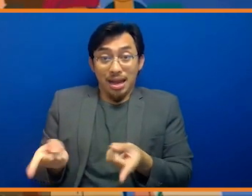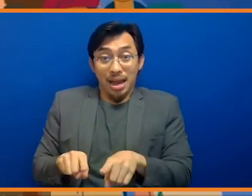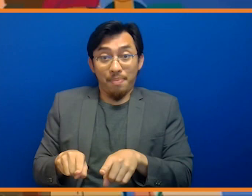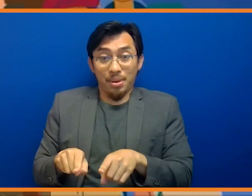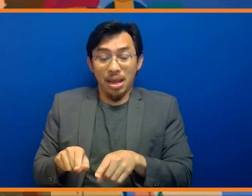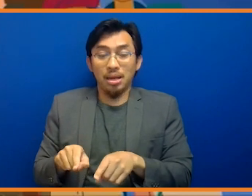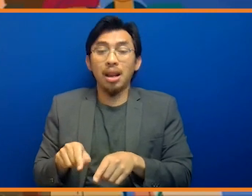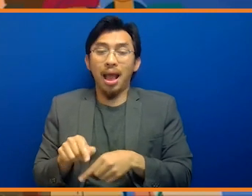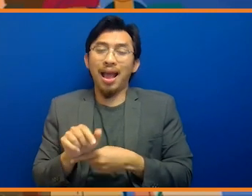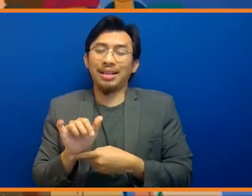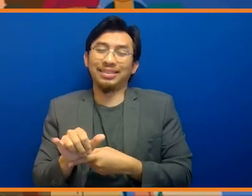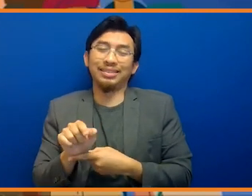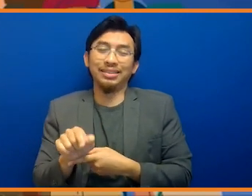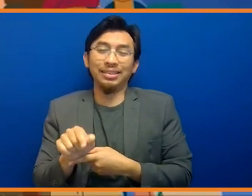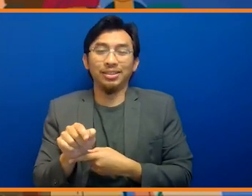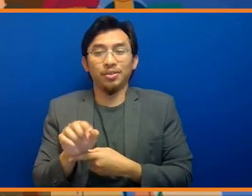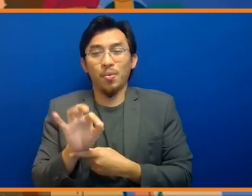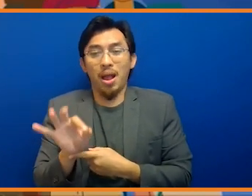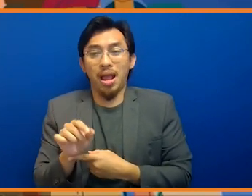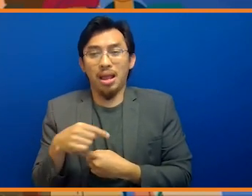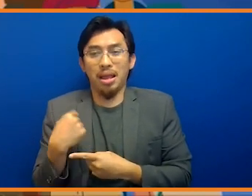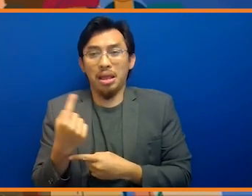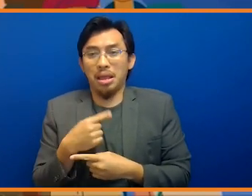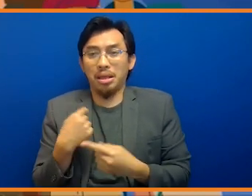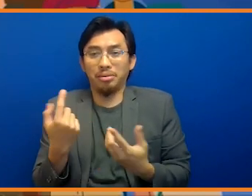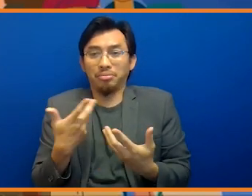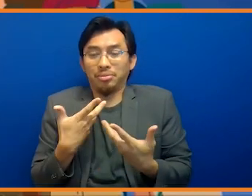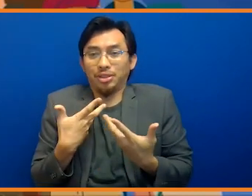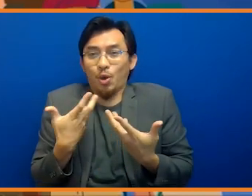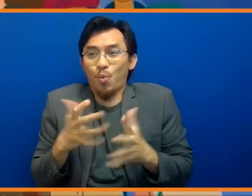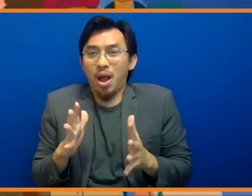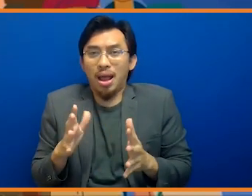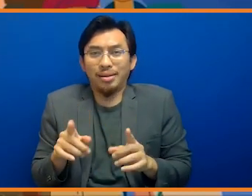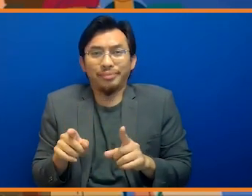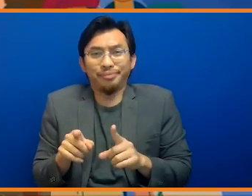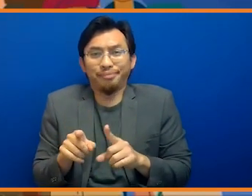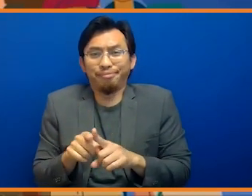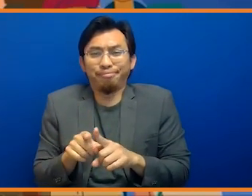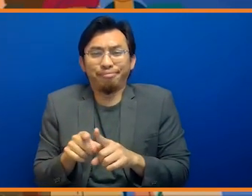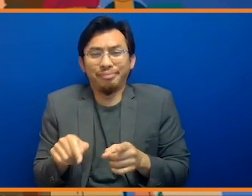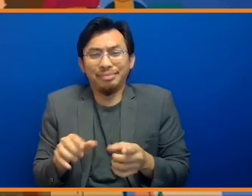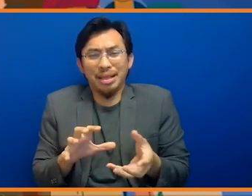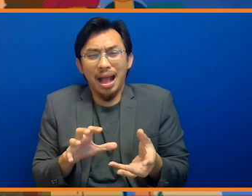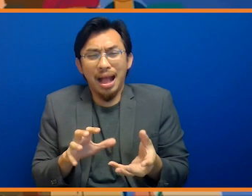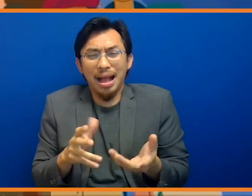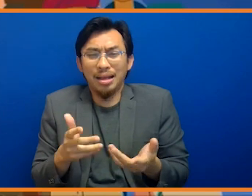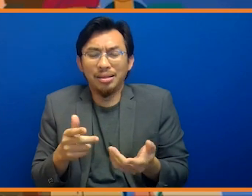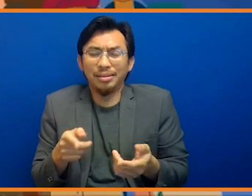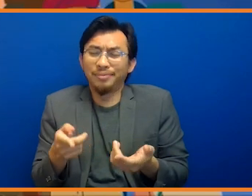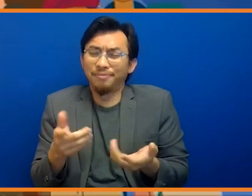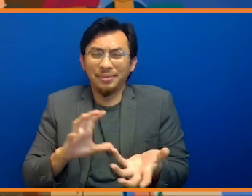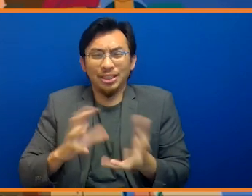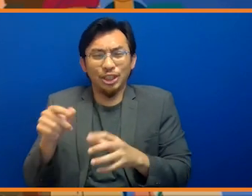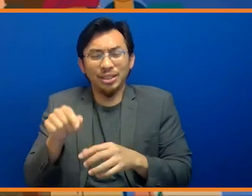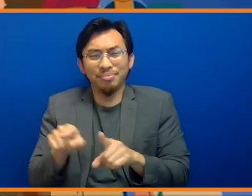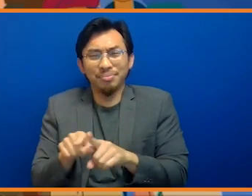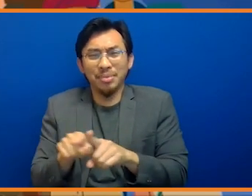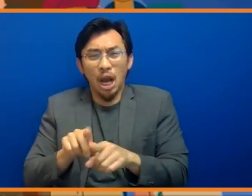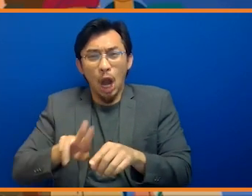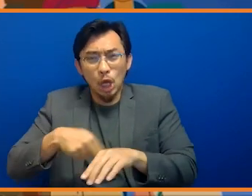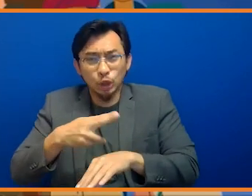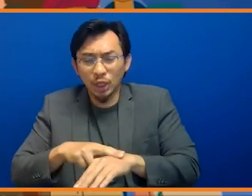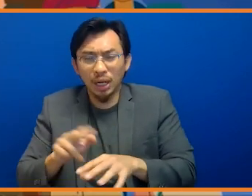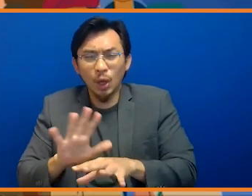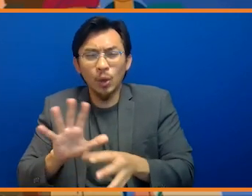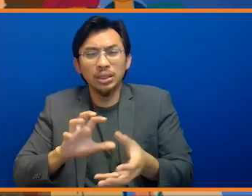So that's why now we don't want this kind of disaster. Disaster mean not only natural disaster, but disaster